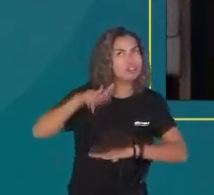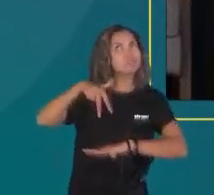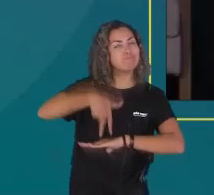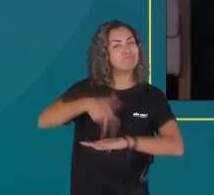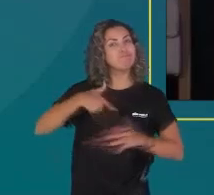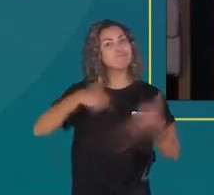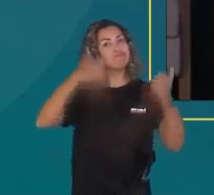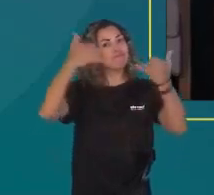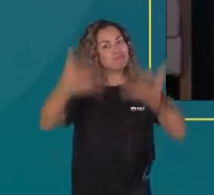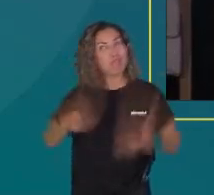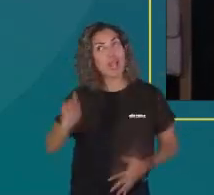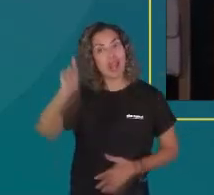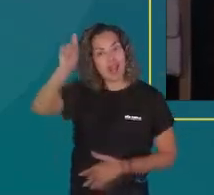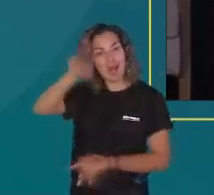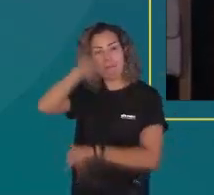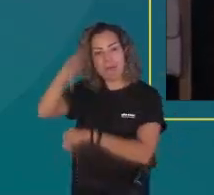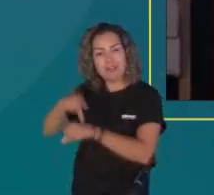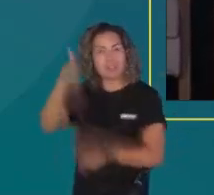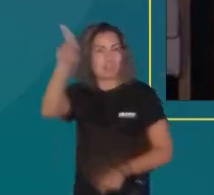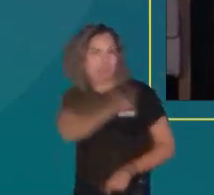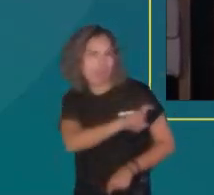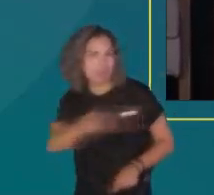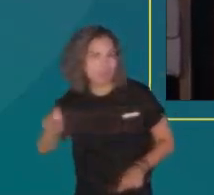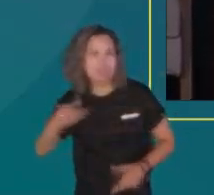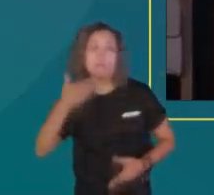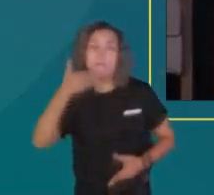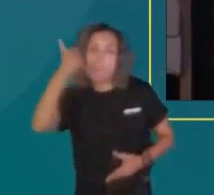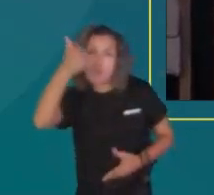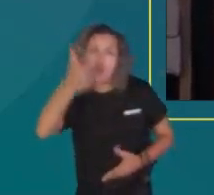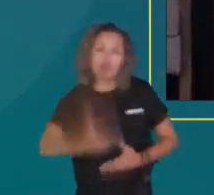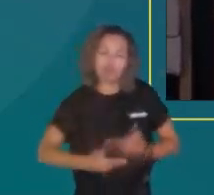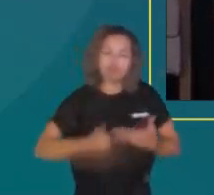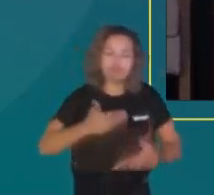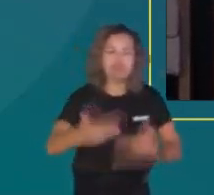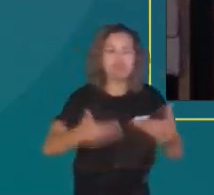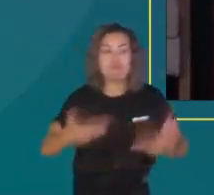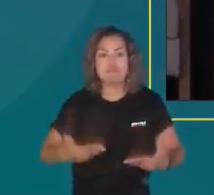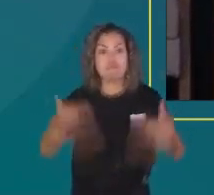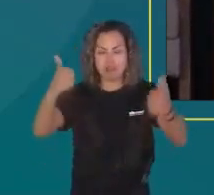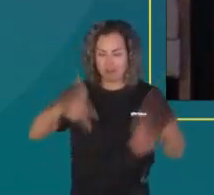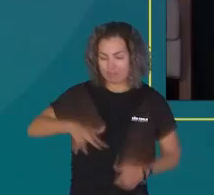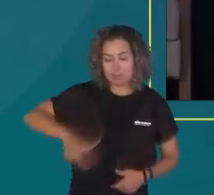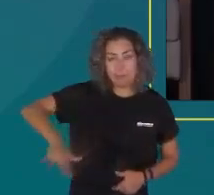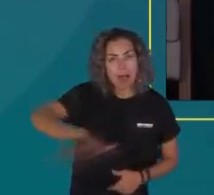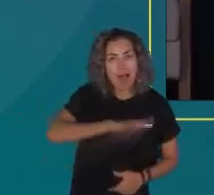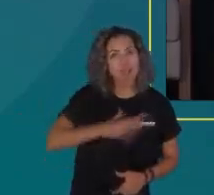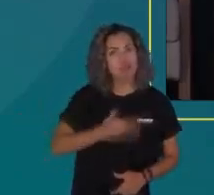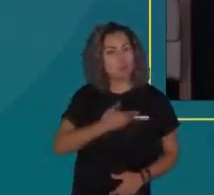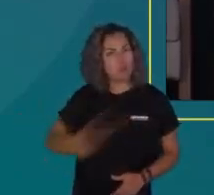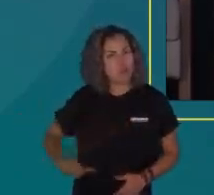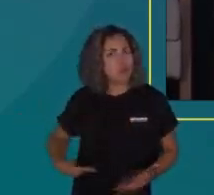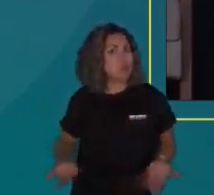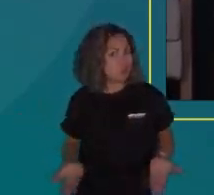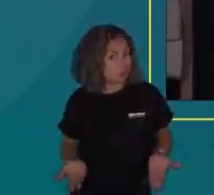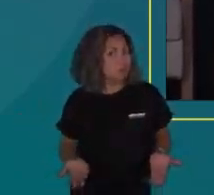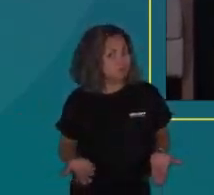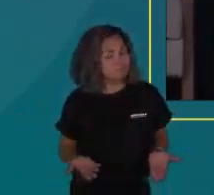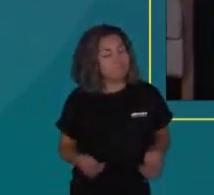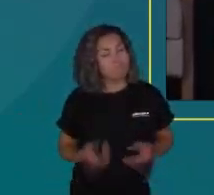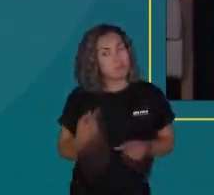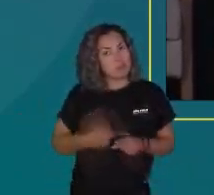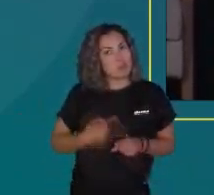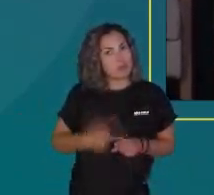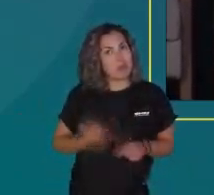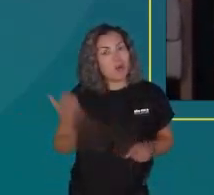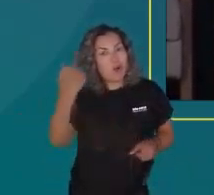helping the environment. It's helping our public spaces, which we can make more biodiverse. And that's just where we